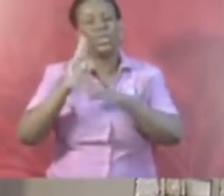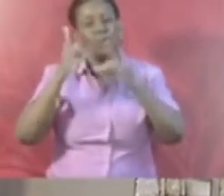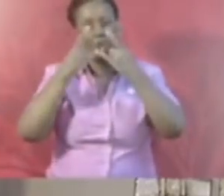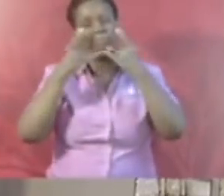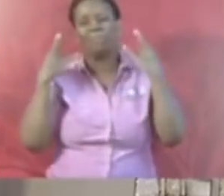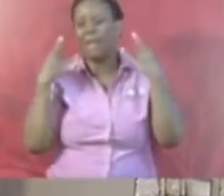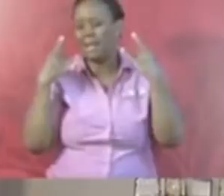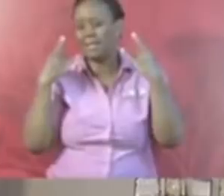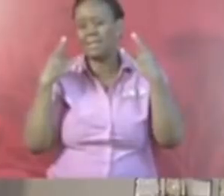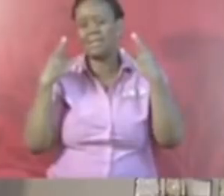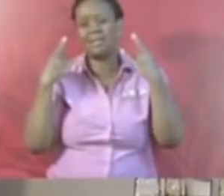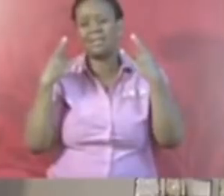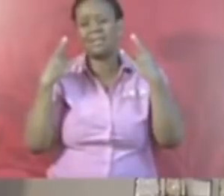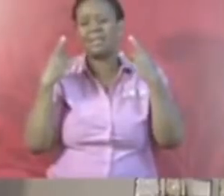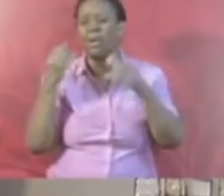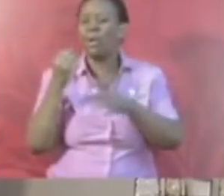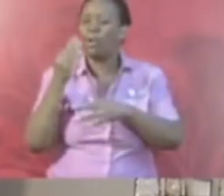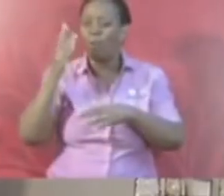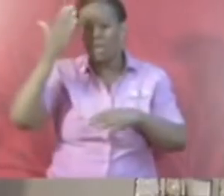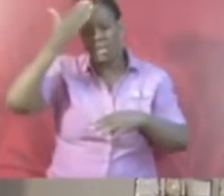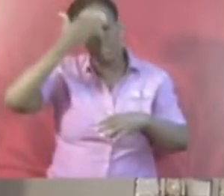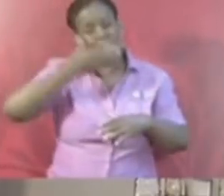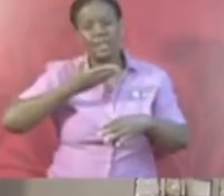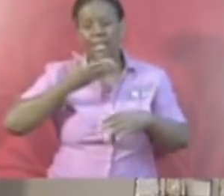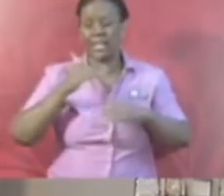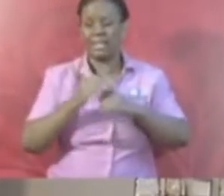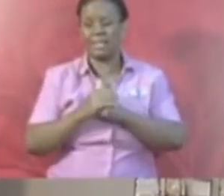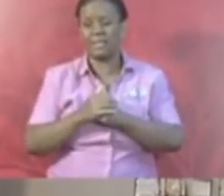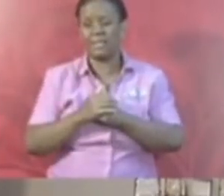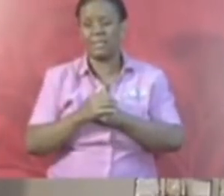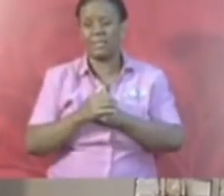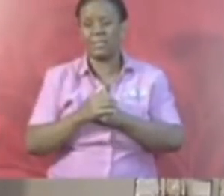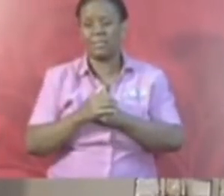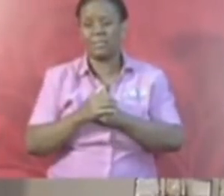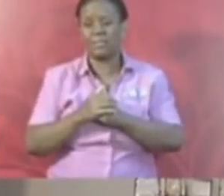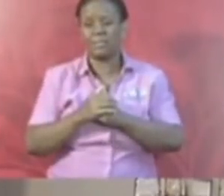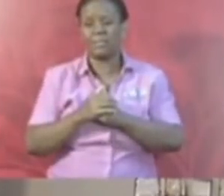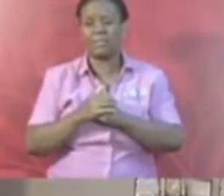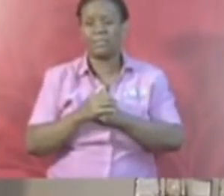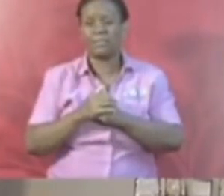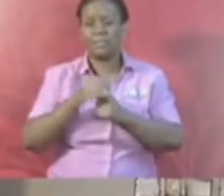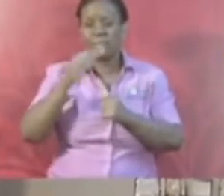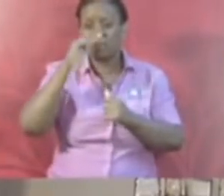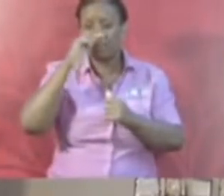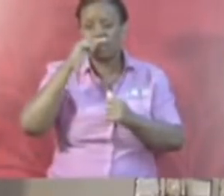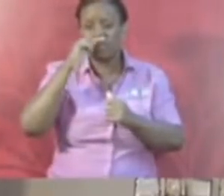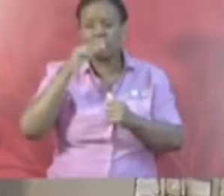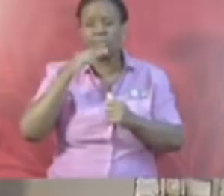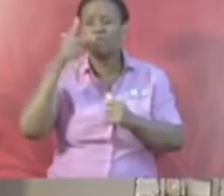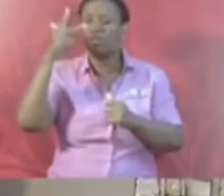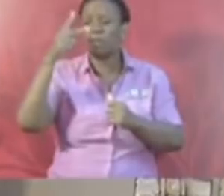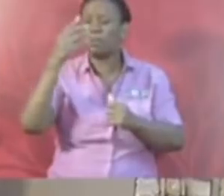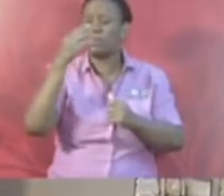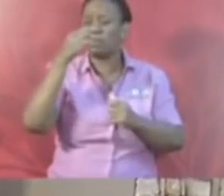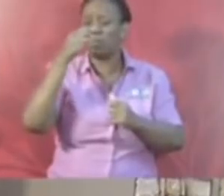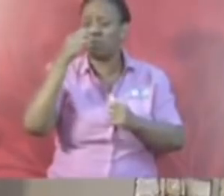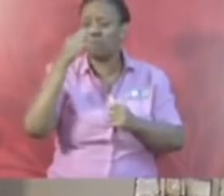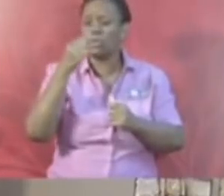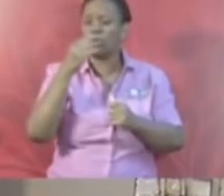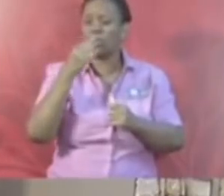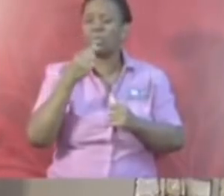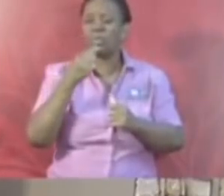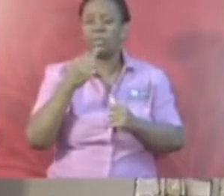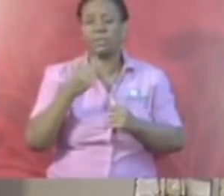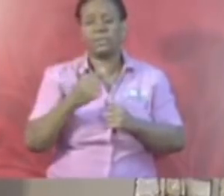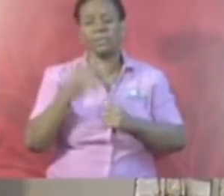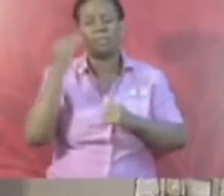face shield or some covering over your nose, mouth and chin area in accordance with the regulations. The last thing I'd like to say before I hand it